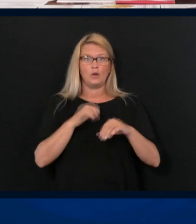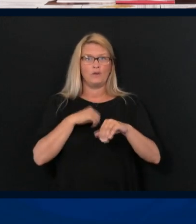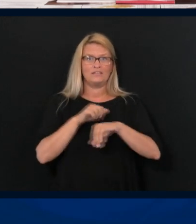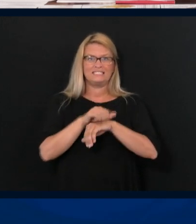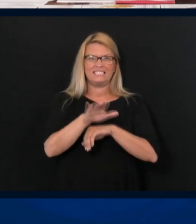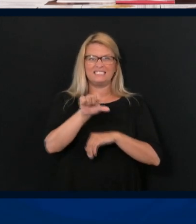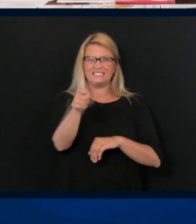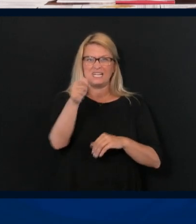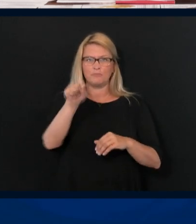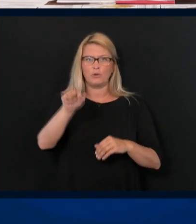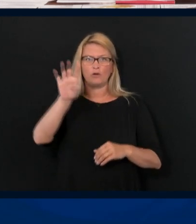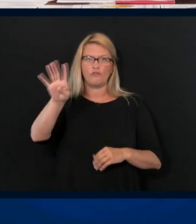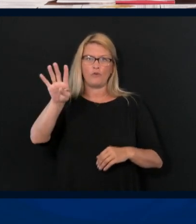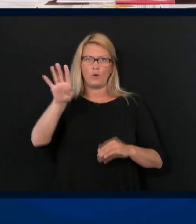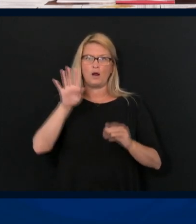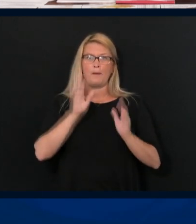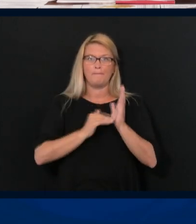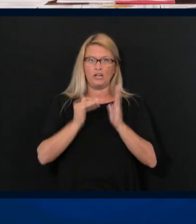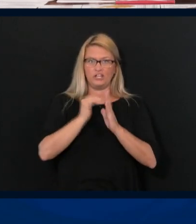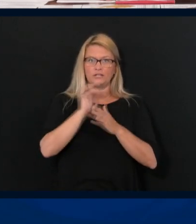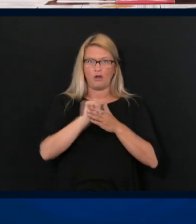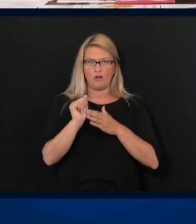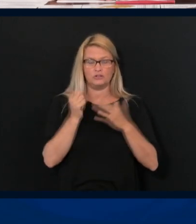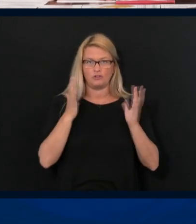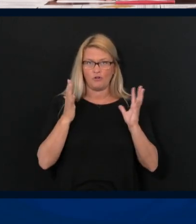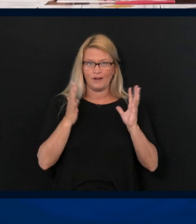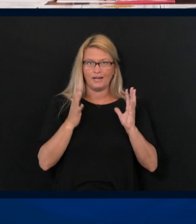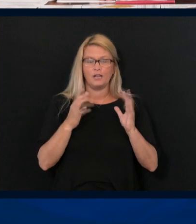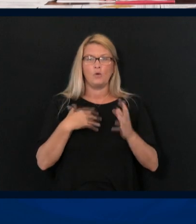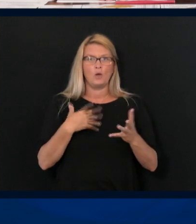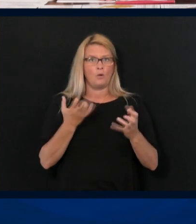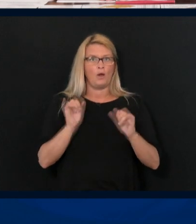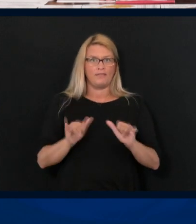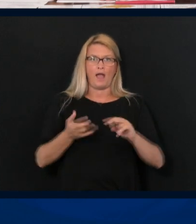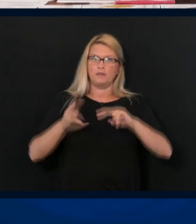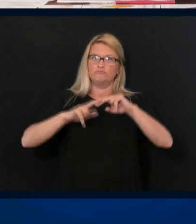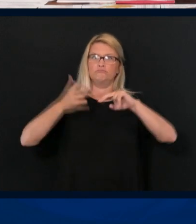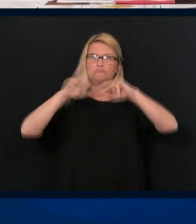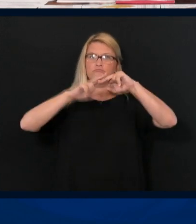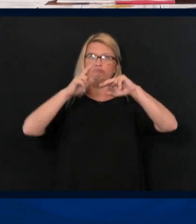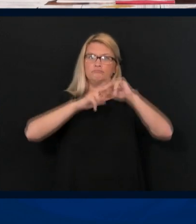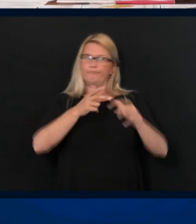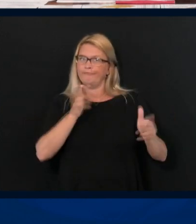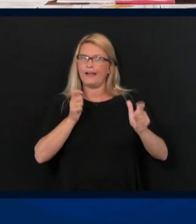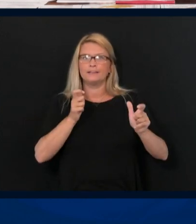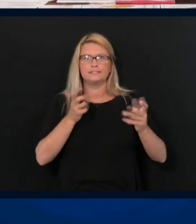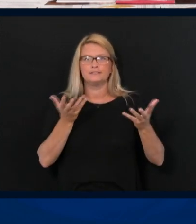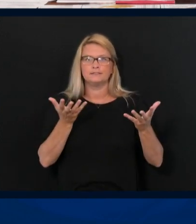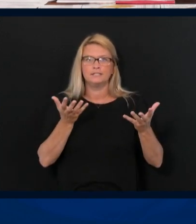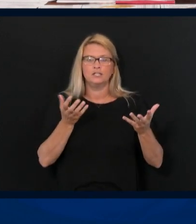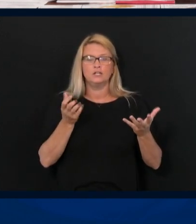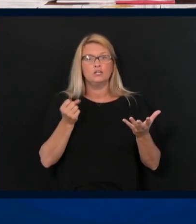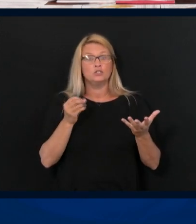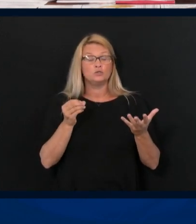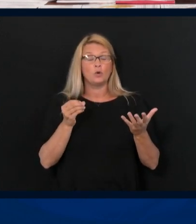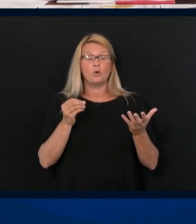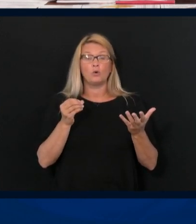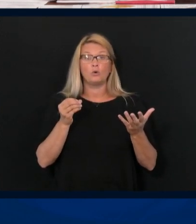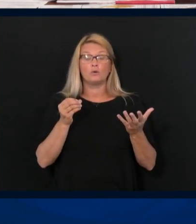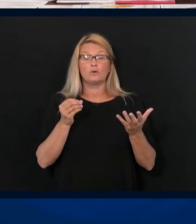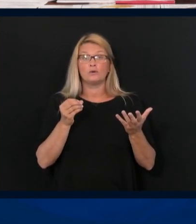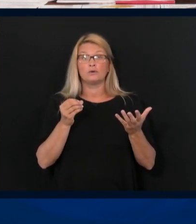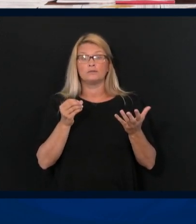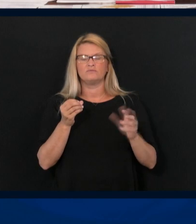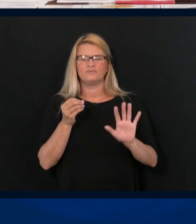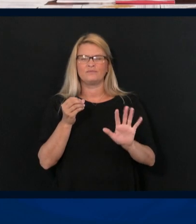$10.4 million. We want this number to keep growing and growing fast, from the standpoint, and I'll